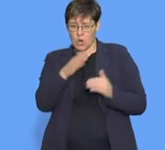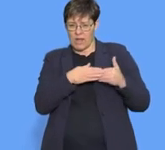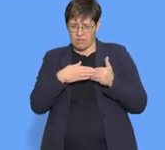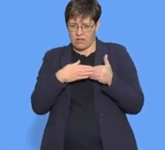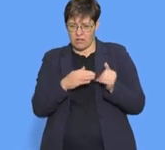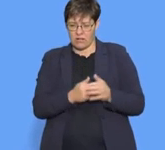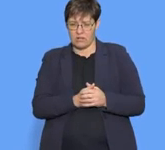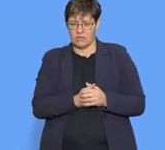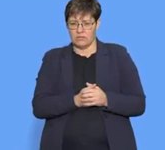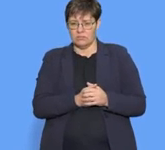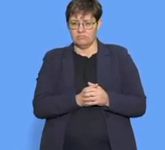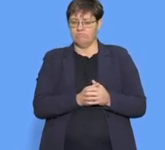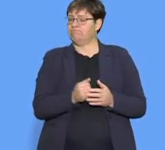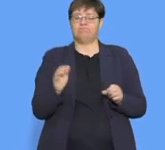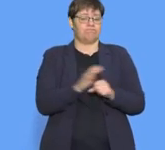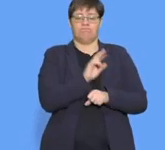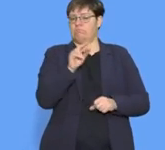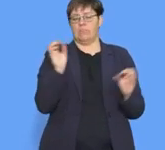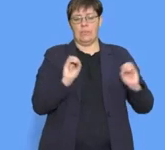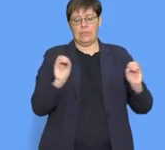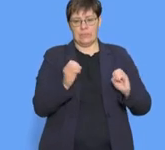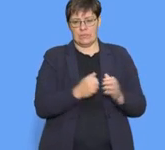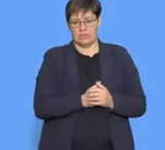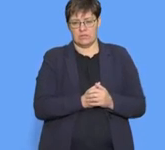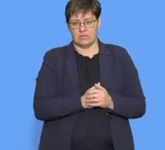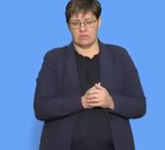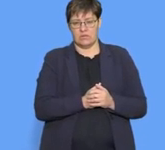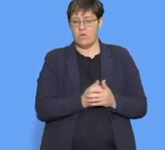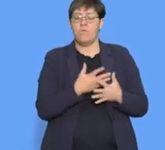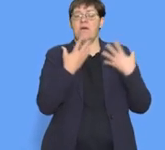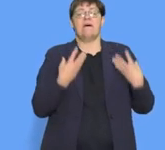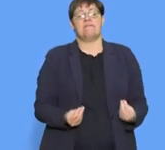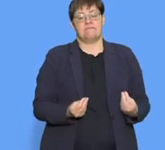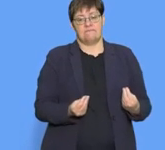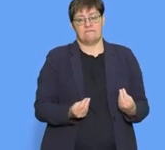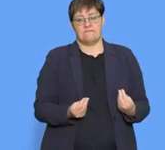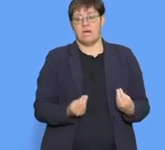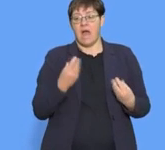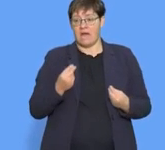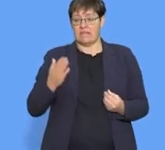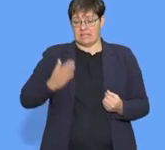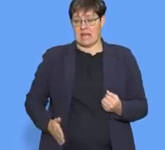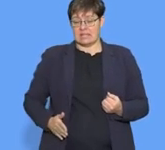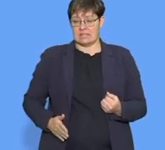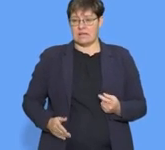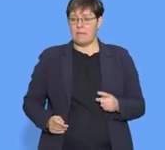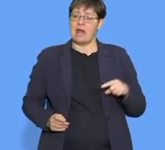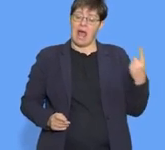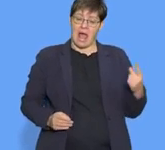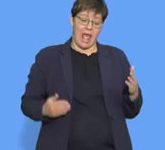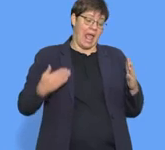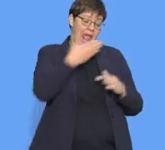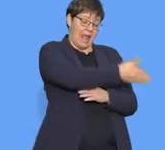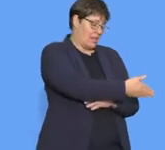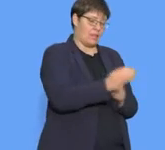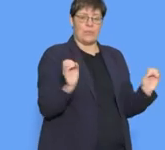look carefully, there is no full pair. We don't have, we've got this side, but we don't have the